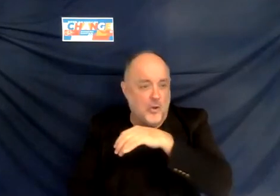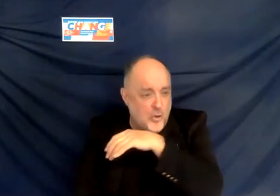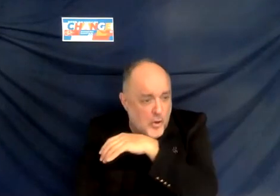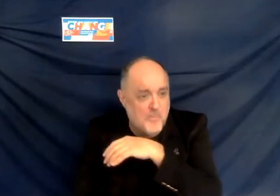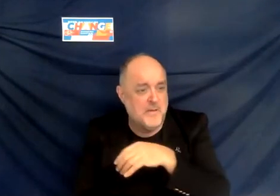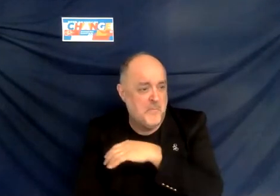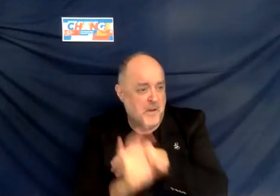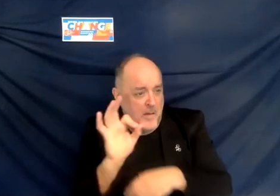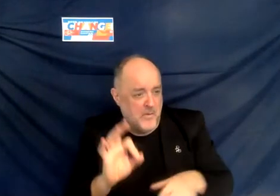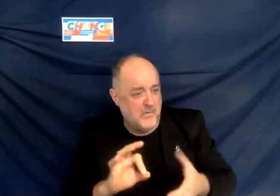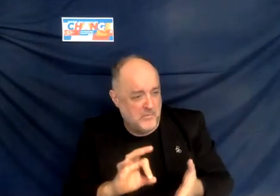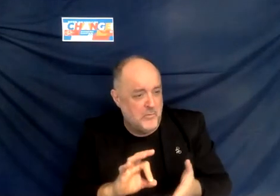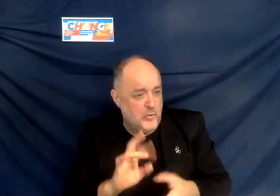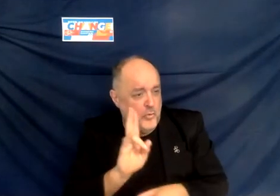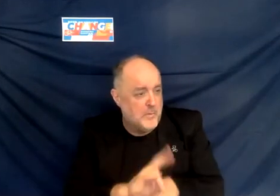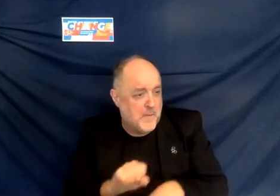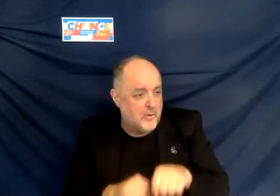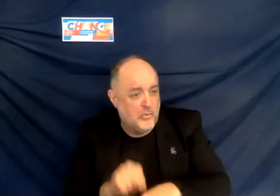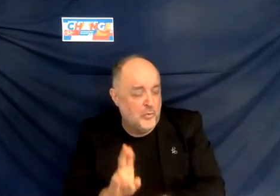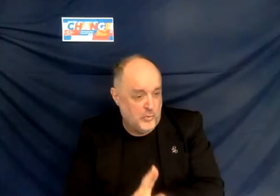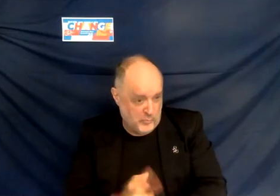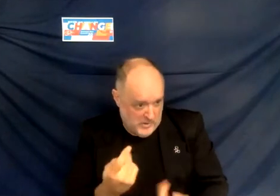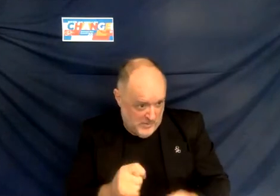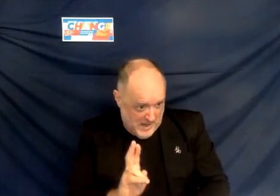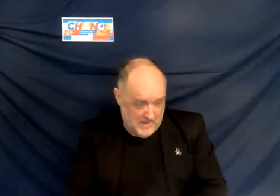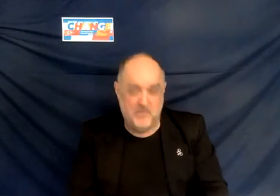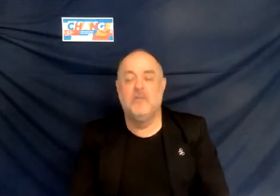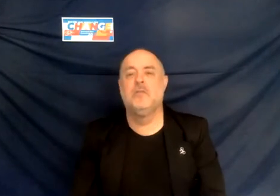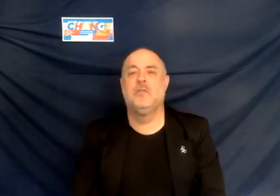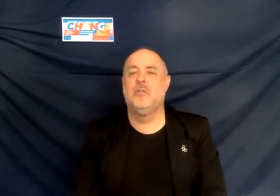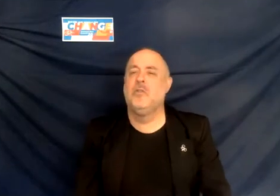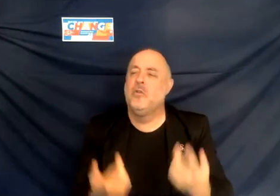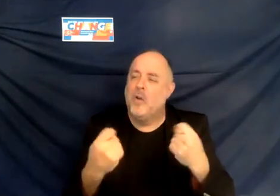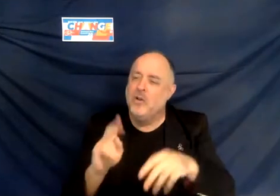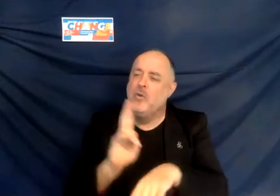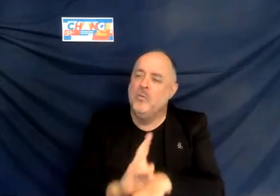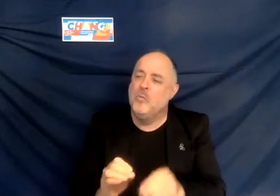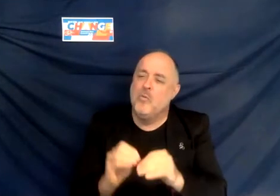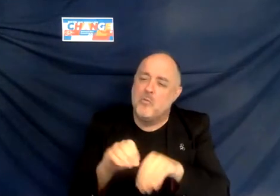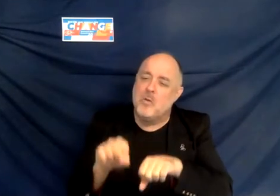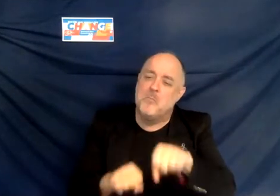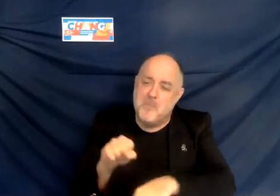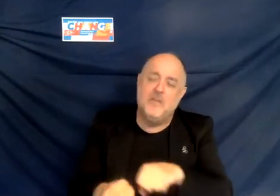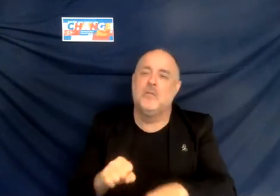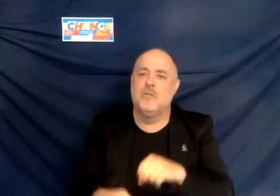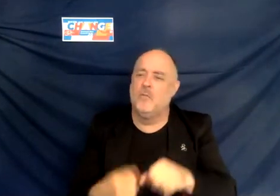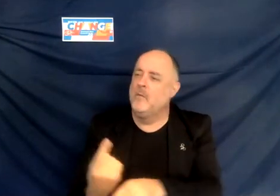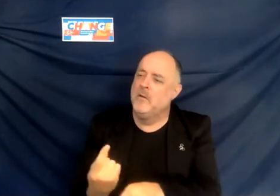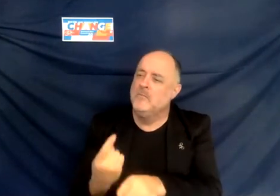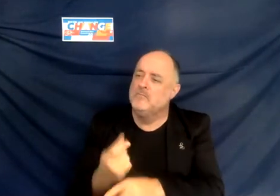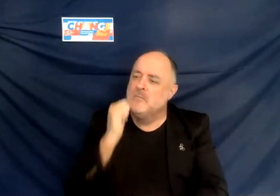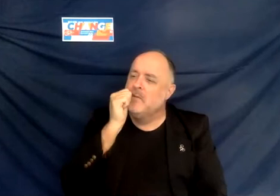right now they're piloting, which is quite exciting. Trying to do as much as they can. And the plan right now is